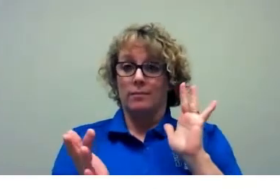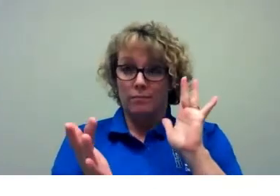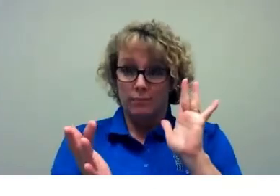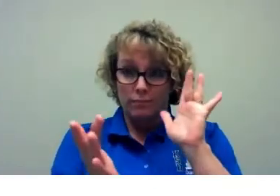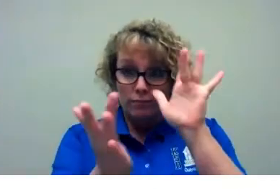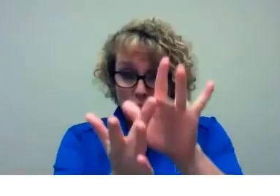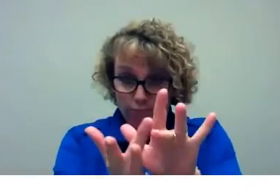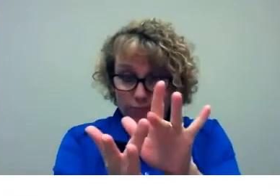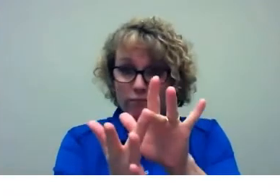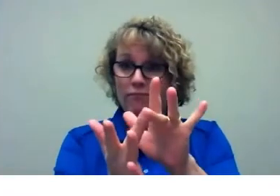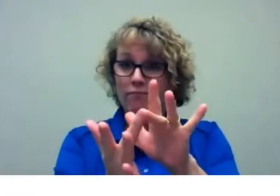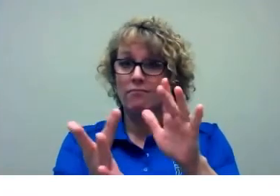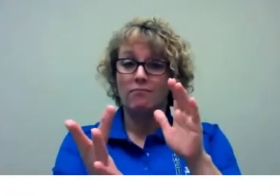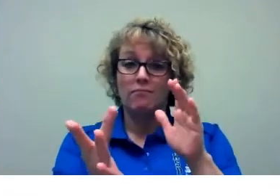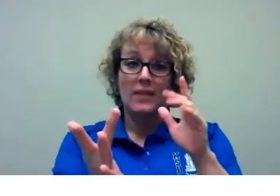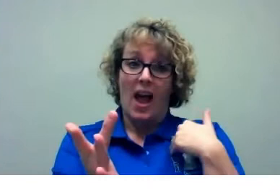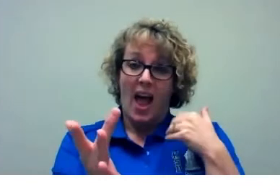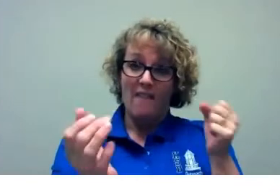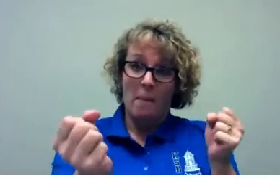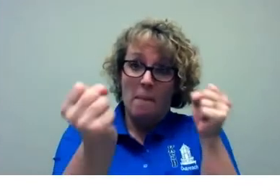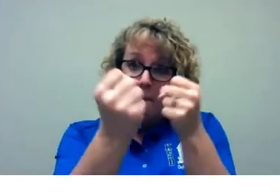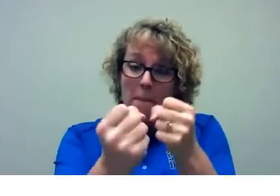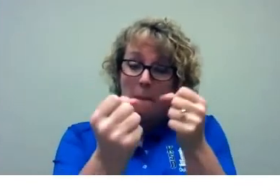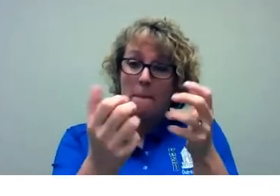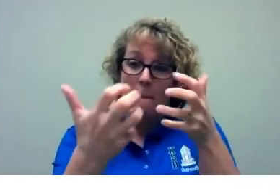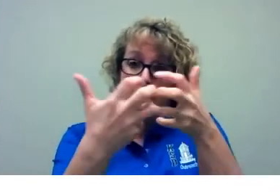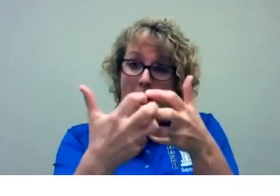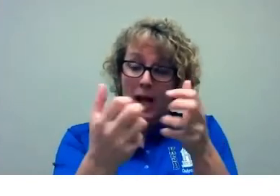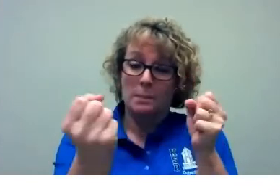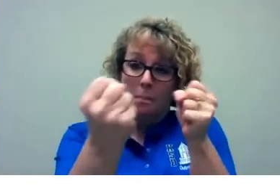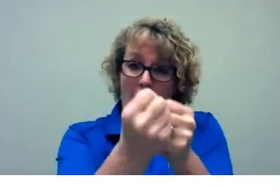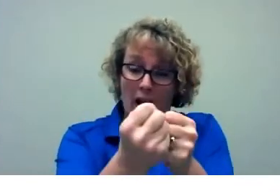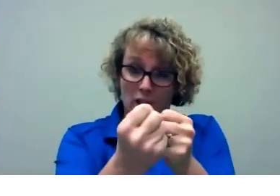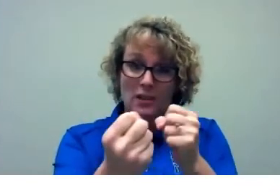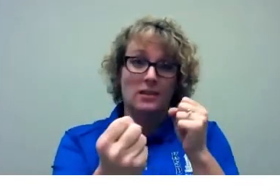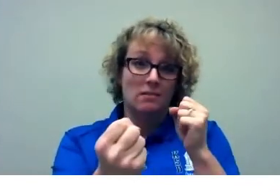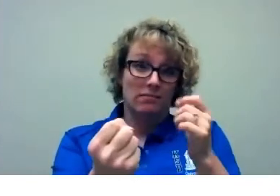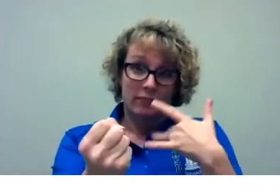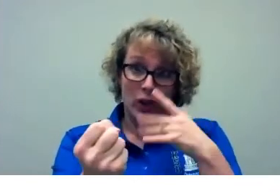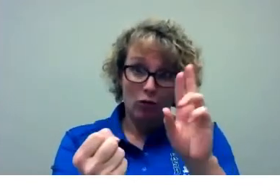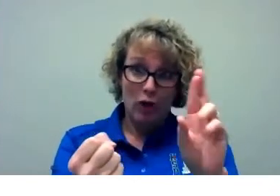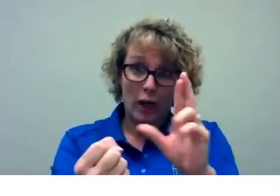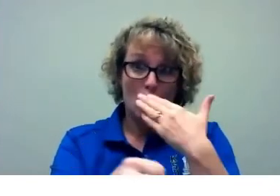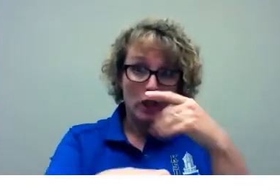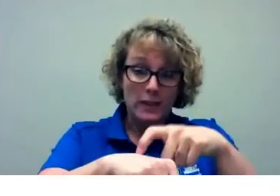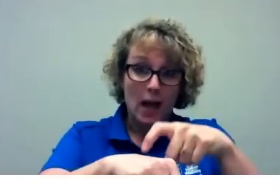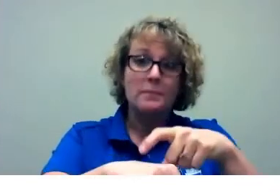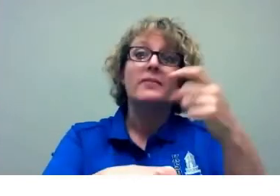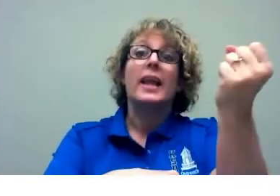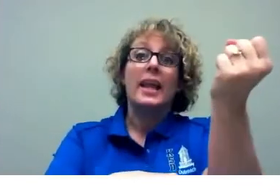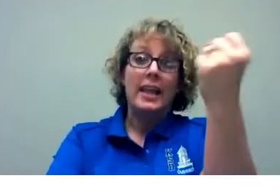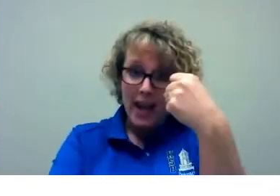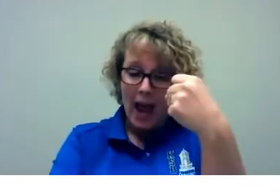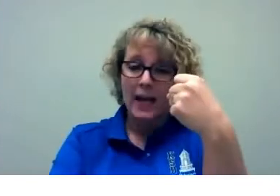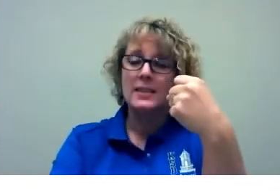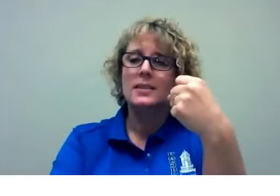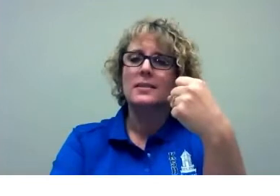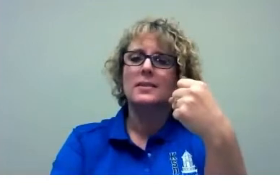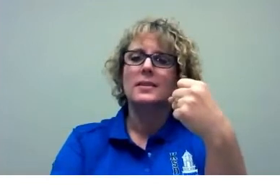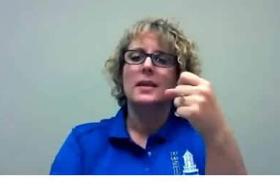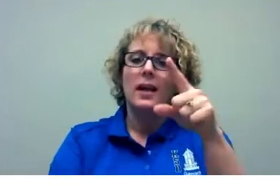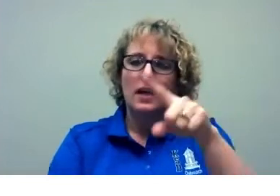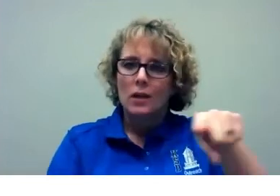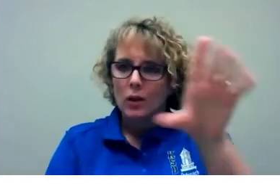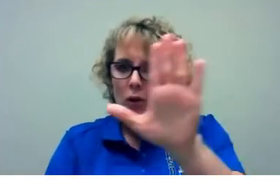to support your peer. It's my responsibility to match you up with your peer to make sure that